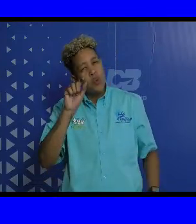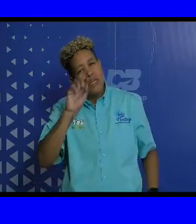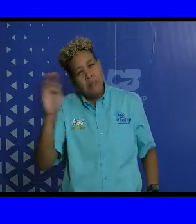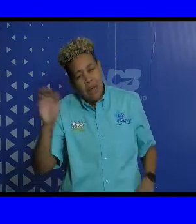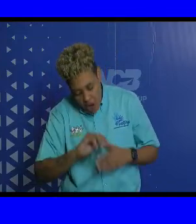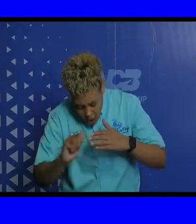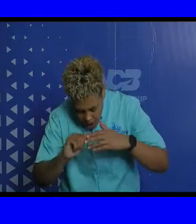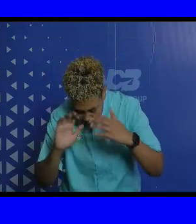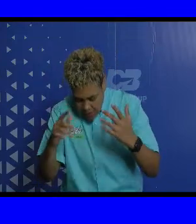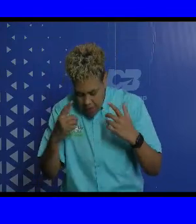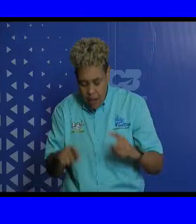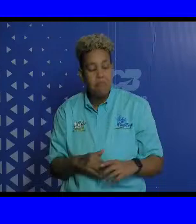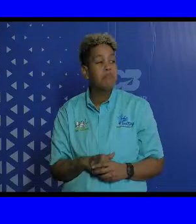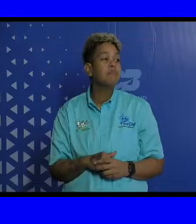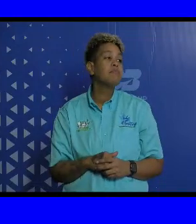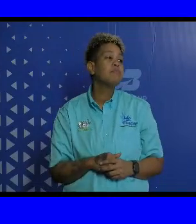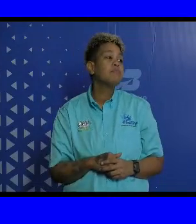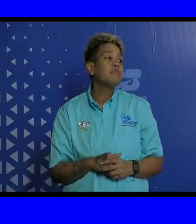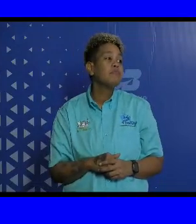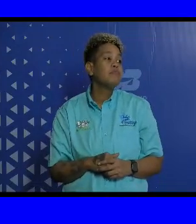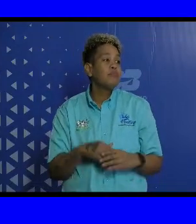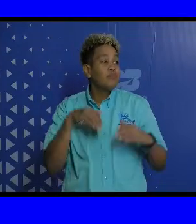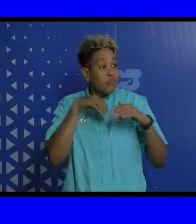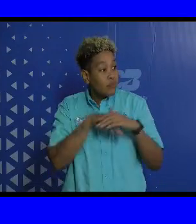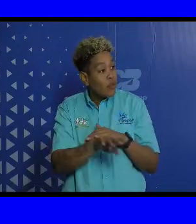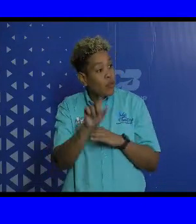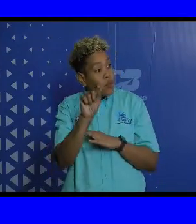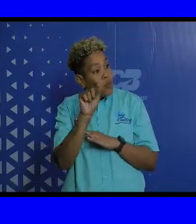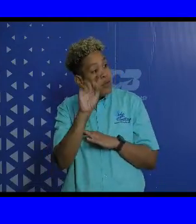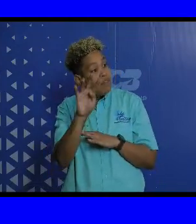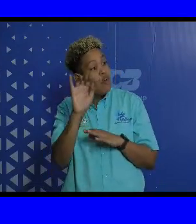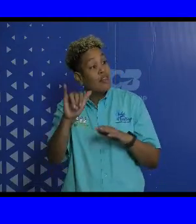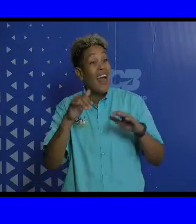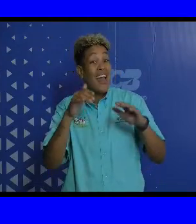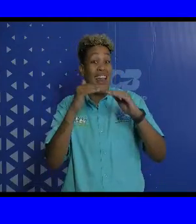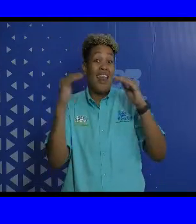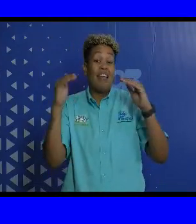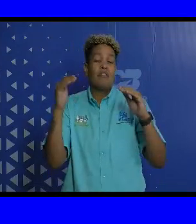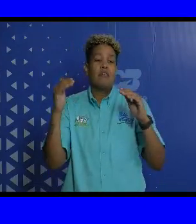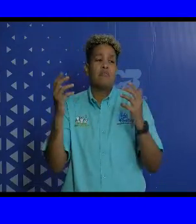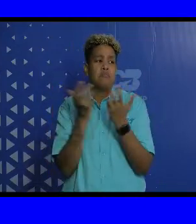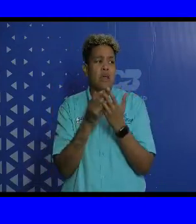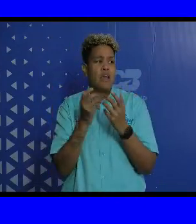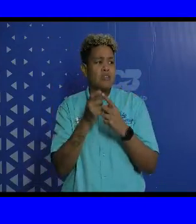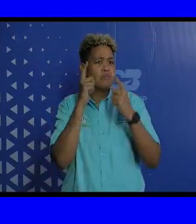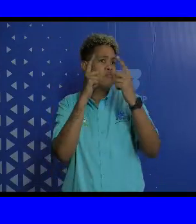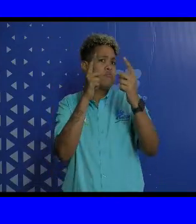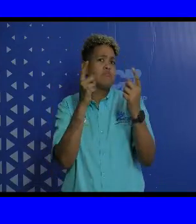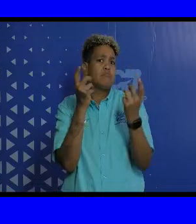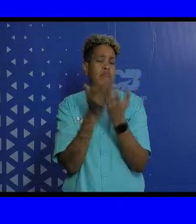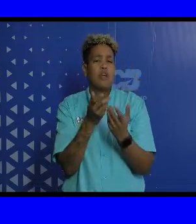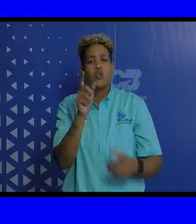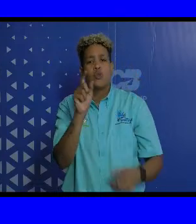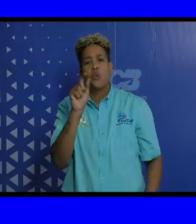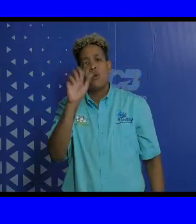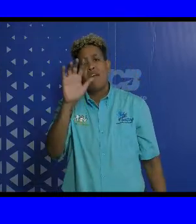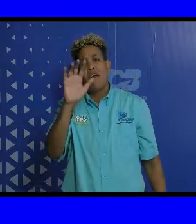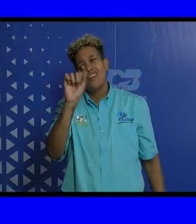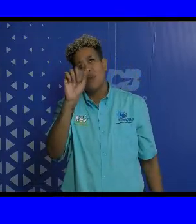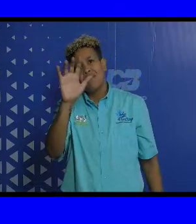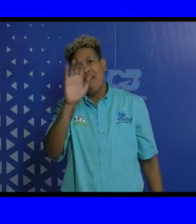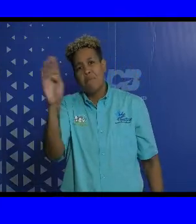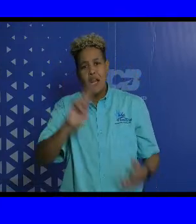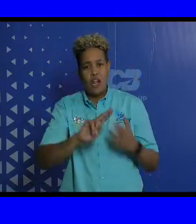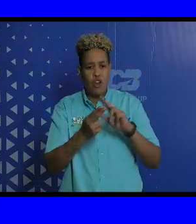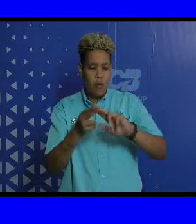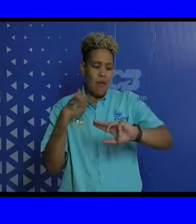billion. So entering 2024 at that level puts us within striking distance of that $25 billion number